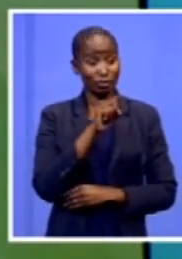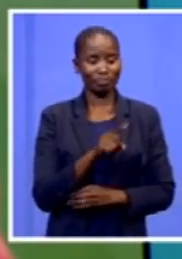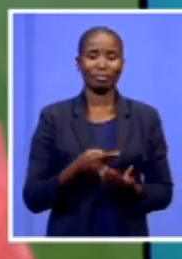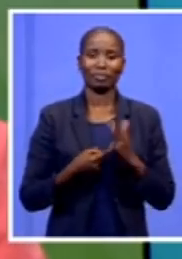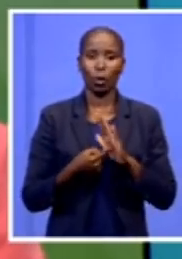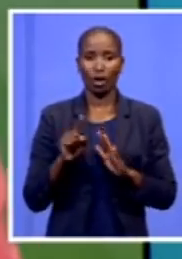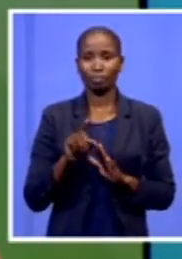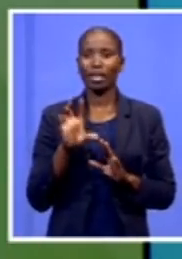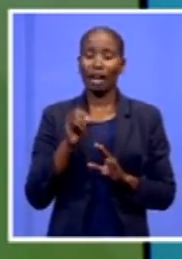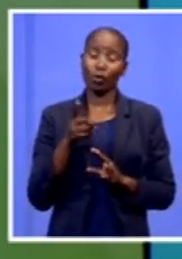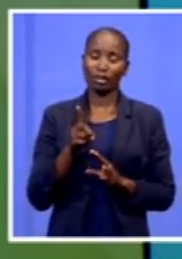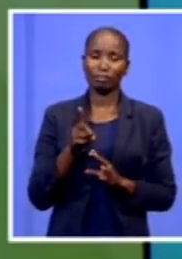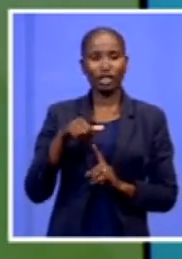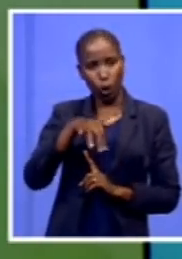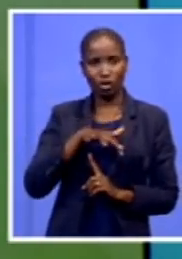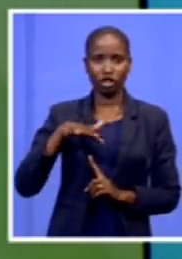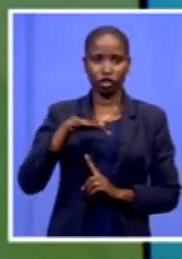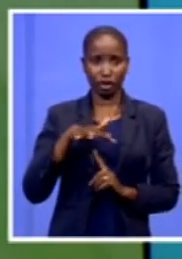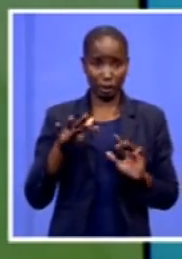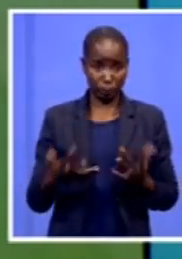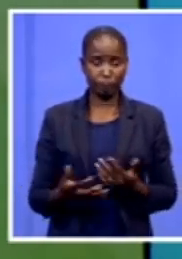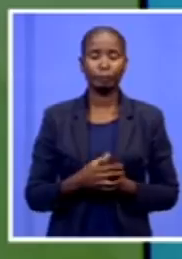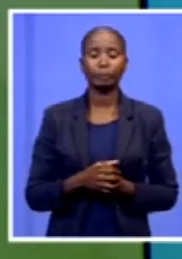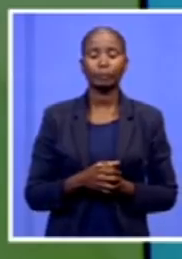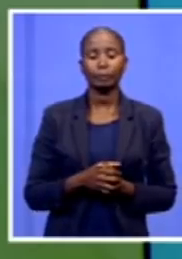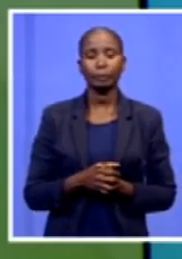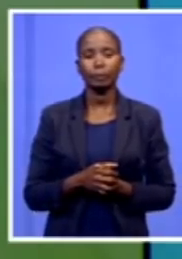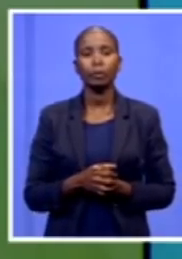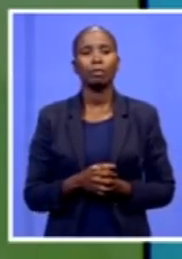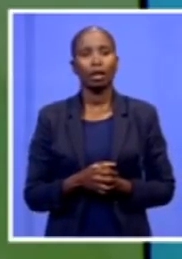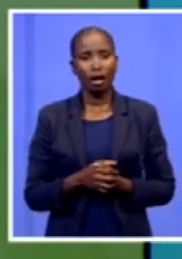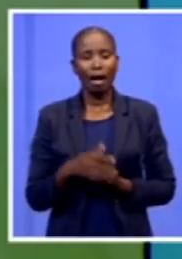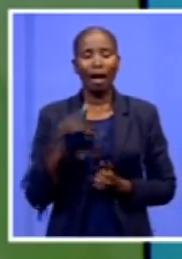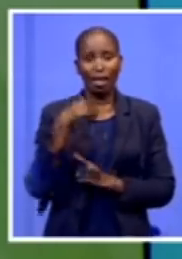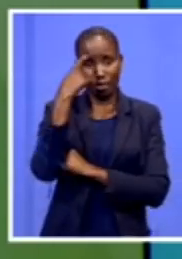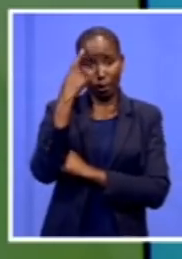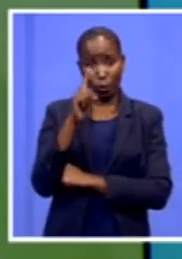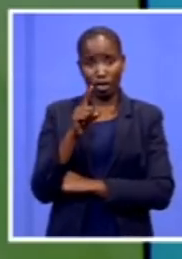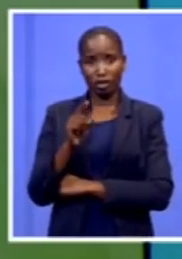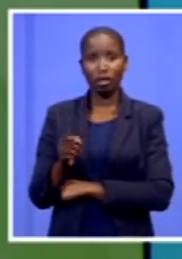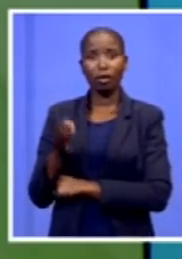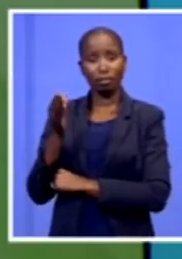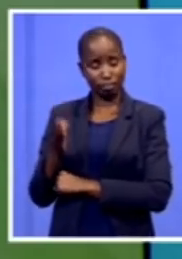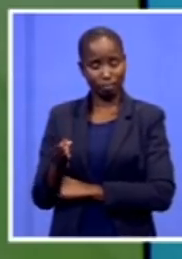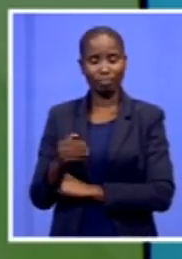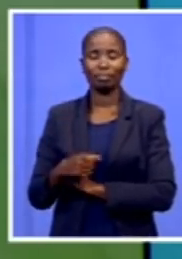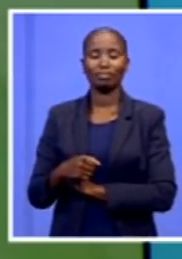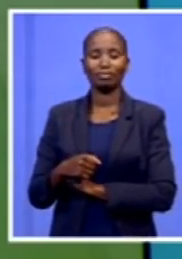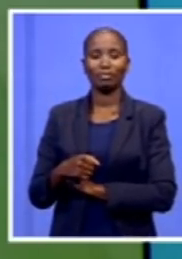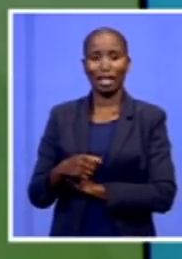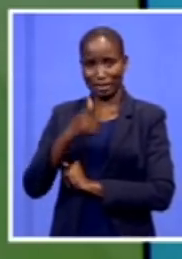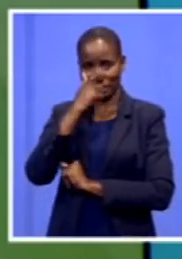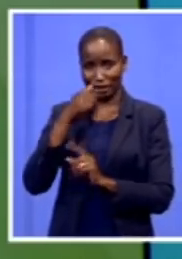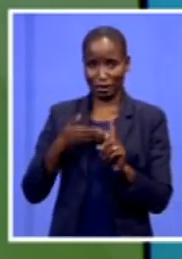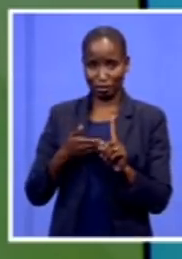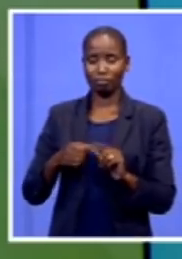And here, indeed, I think, dear Cyril, it is important that, as you said, we